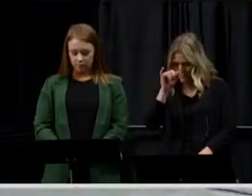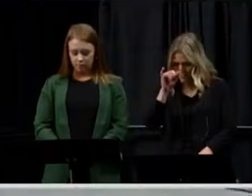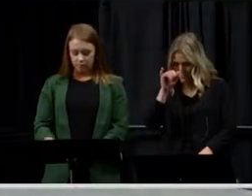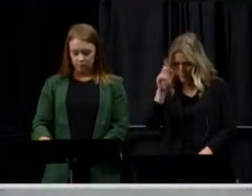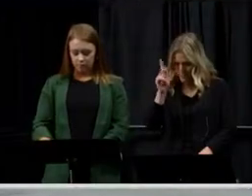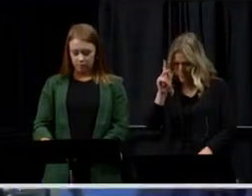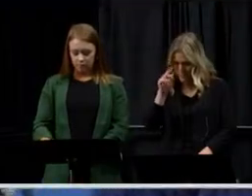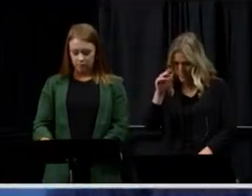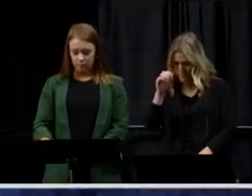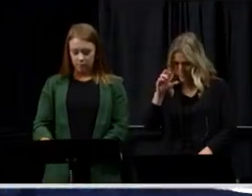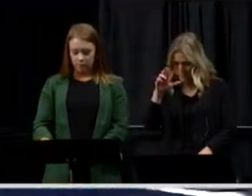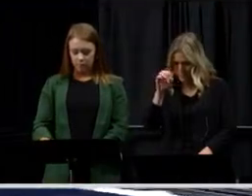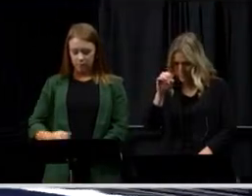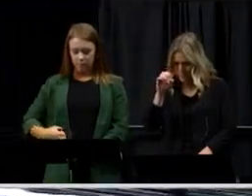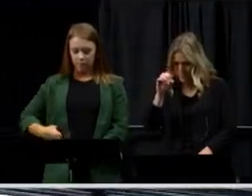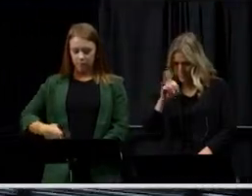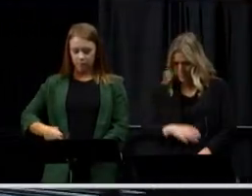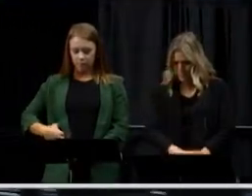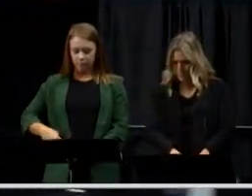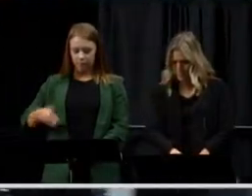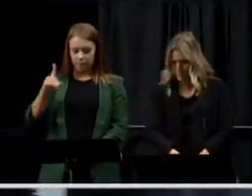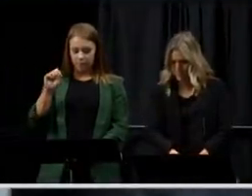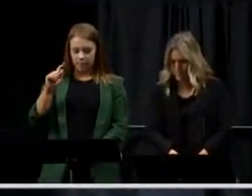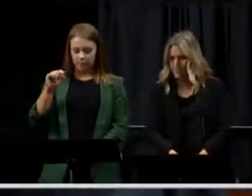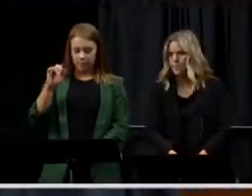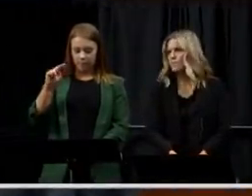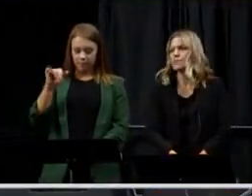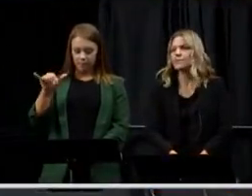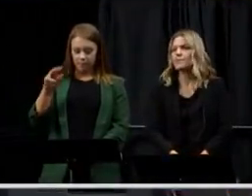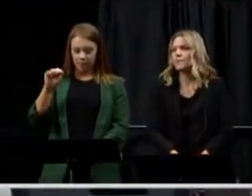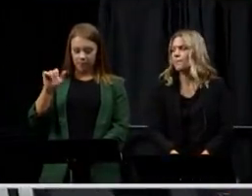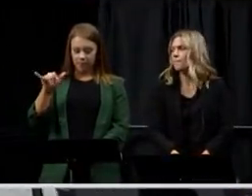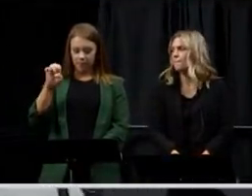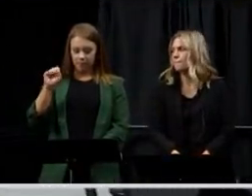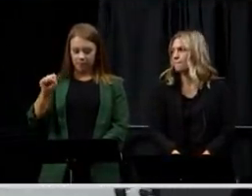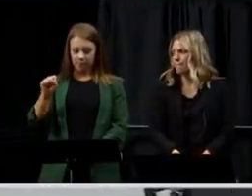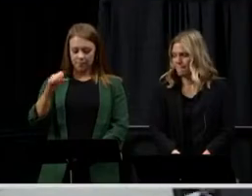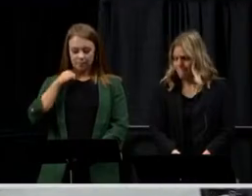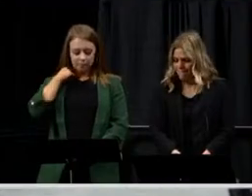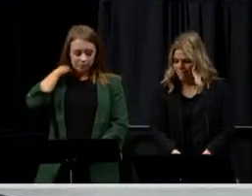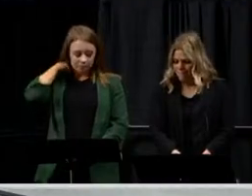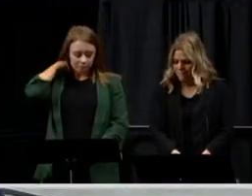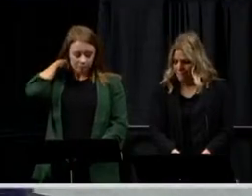Caitlin Moore. Destiny Monet Mays.